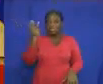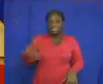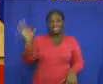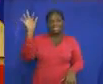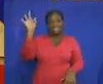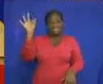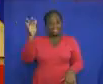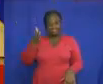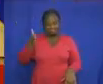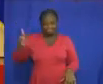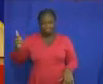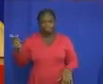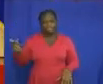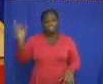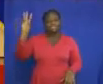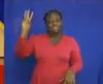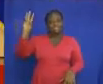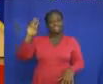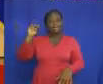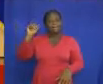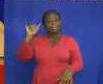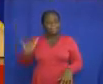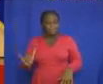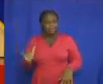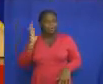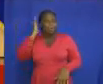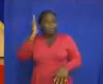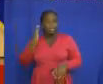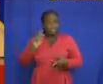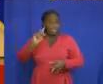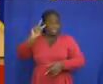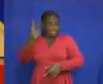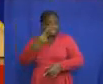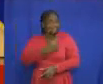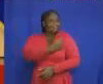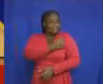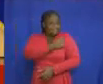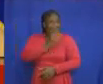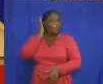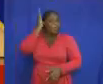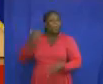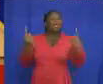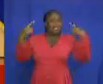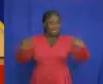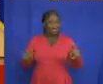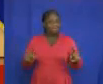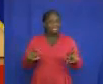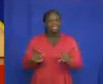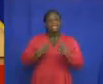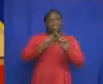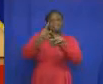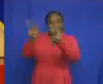Wednesday, 26th May, the deployment of the second dose of vaccines will take place across the